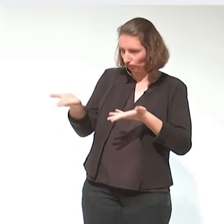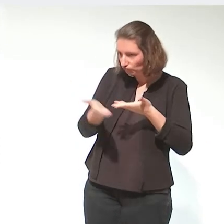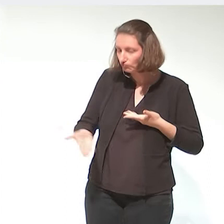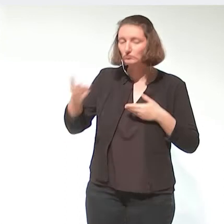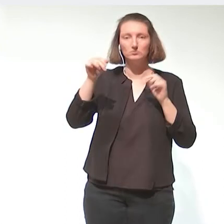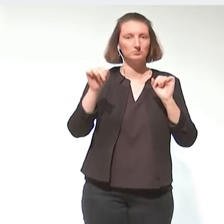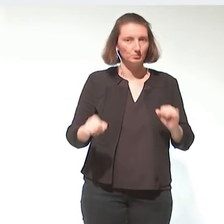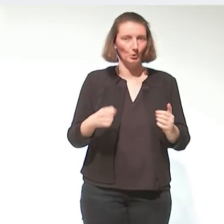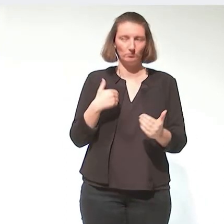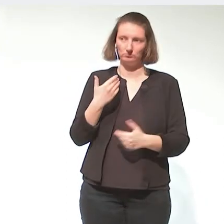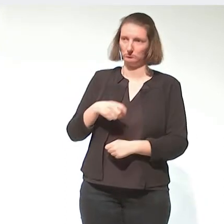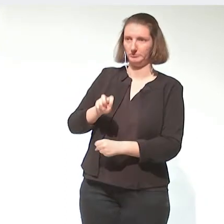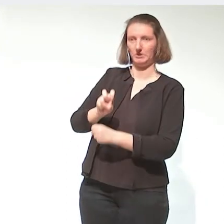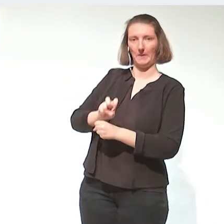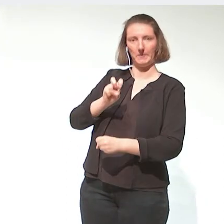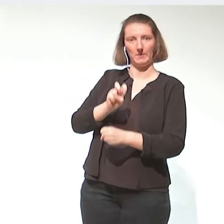handicapped